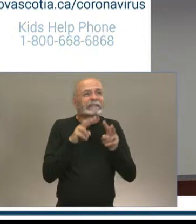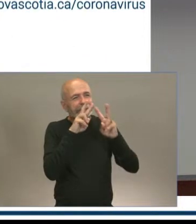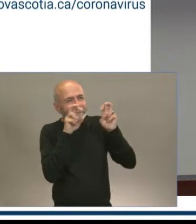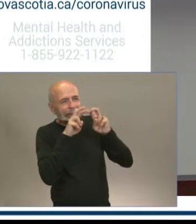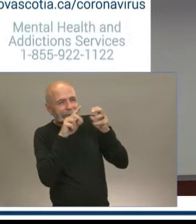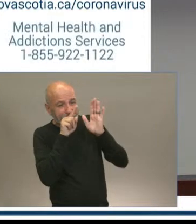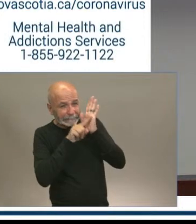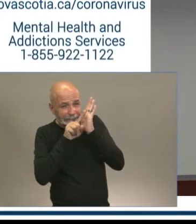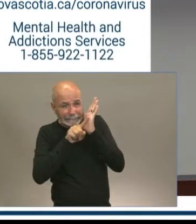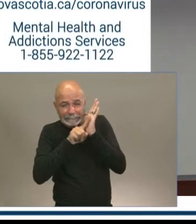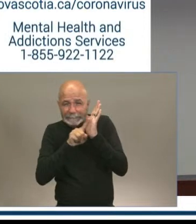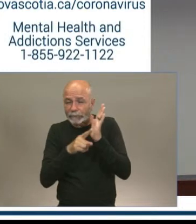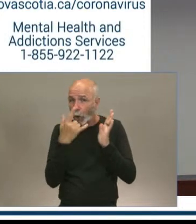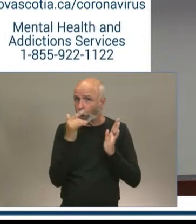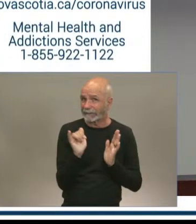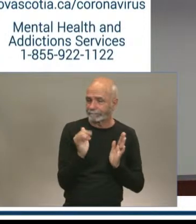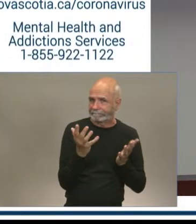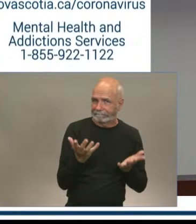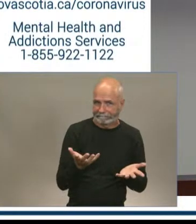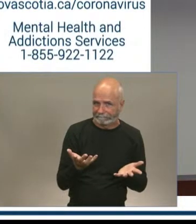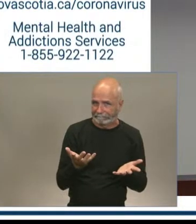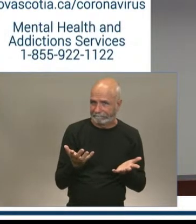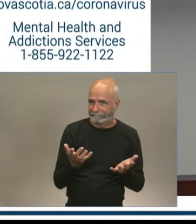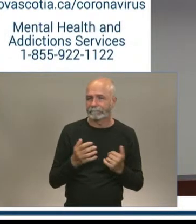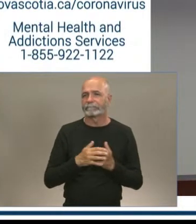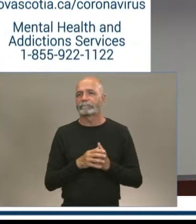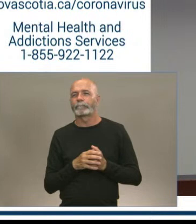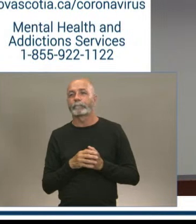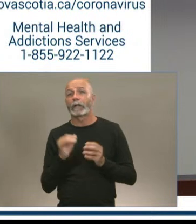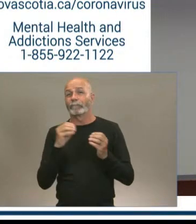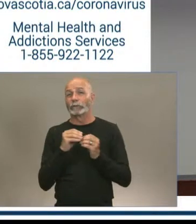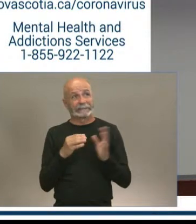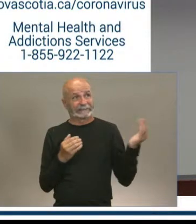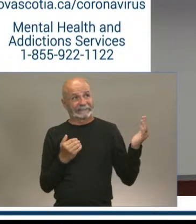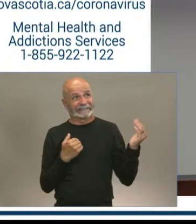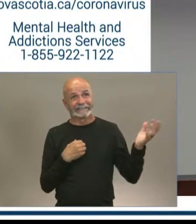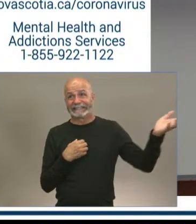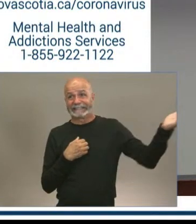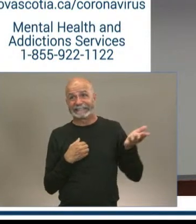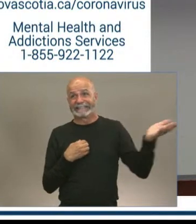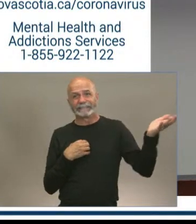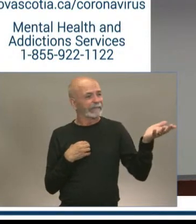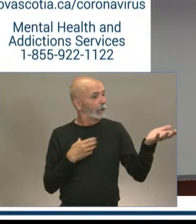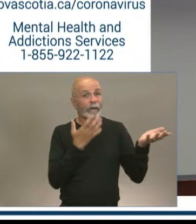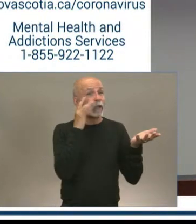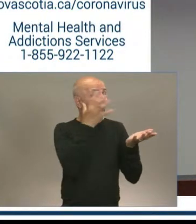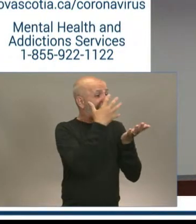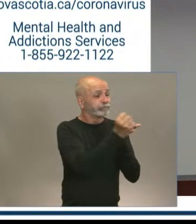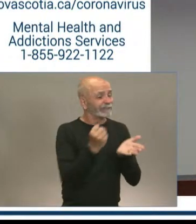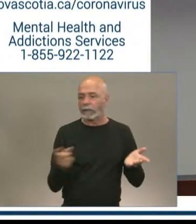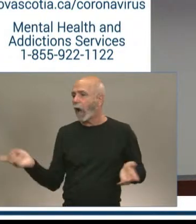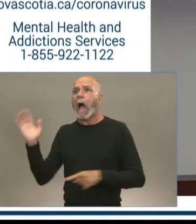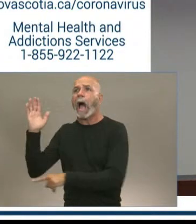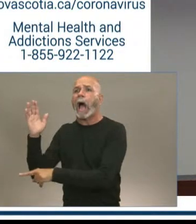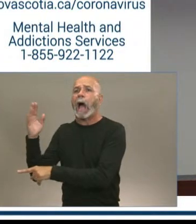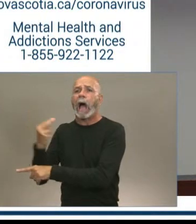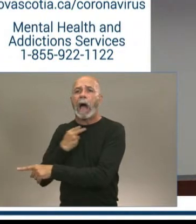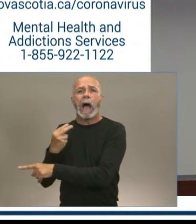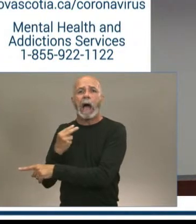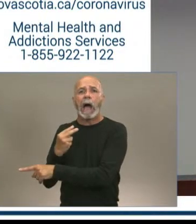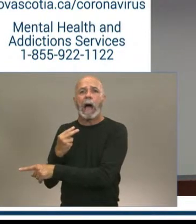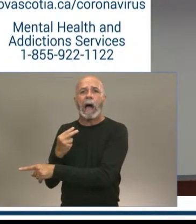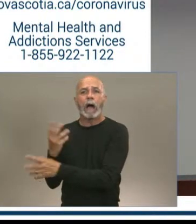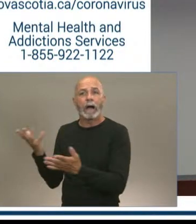to encourage, have vaccine available for folks. But I would say if people are waiting, don't wait. We know